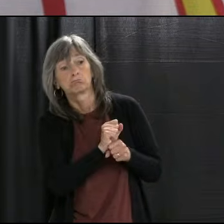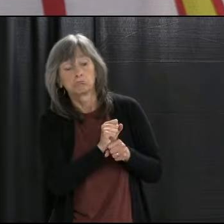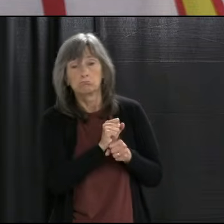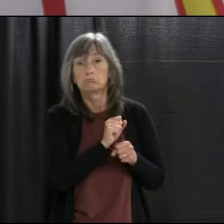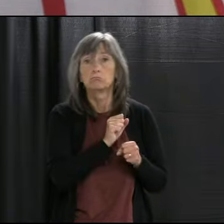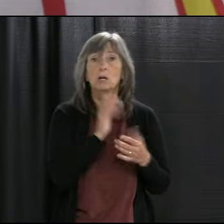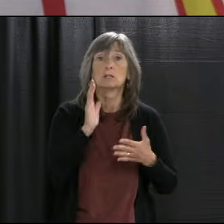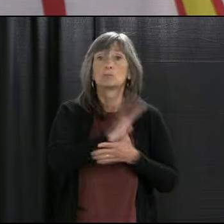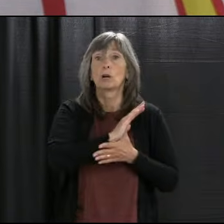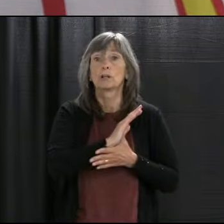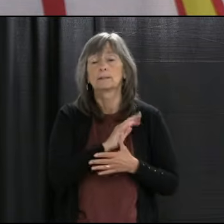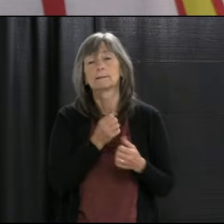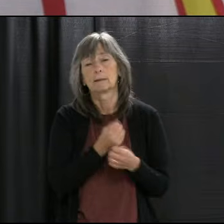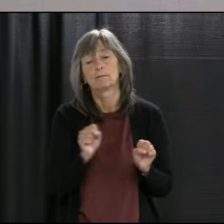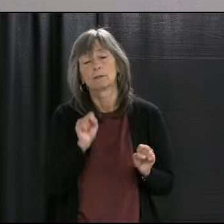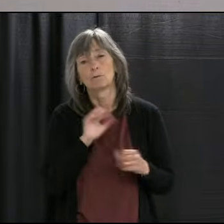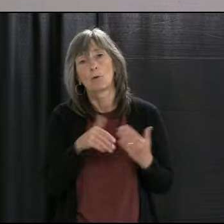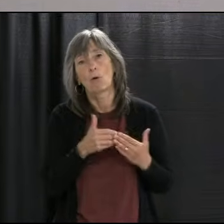first.